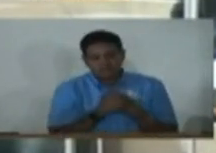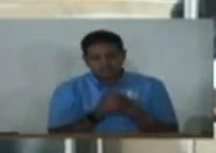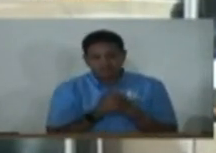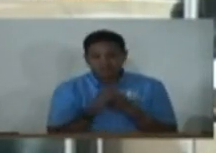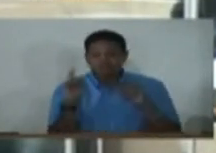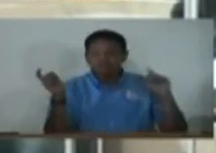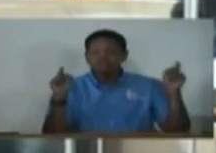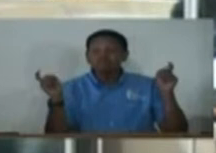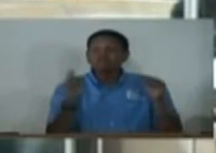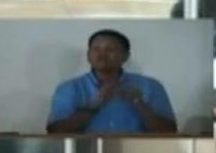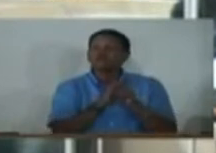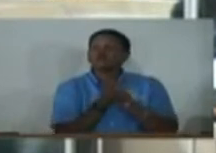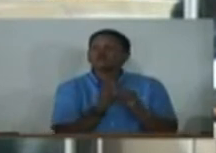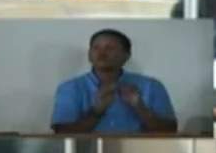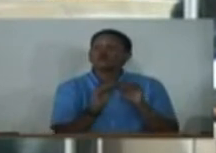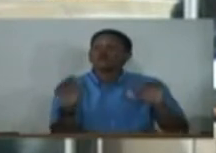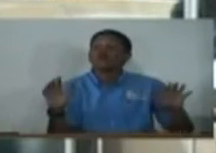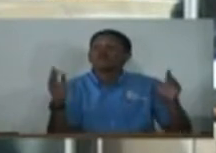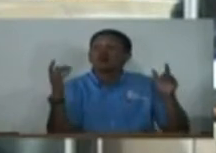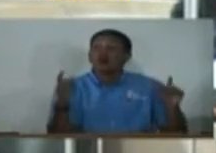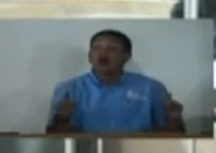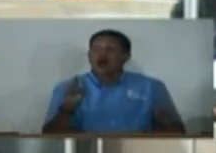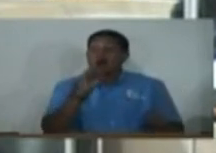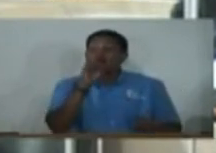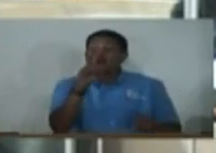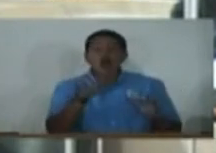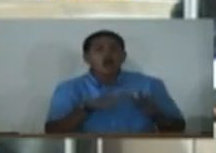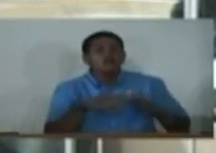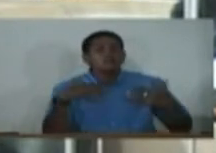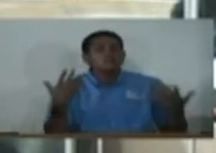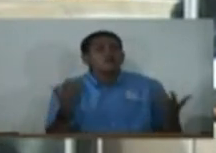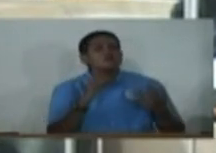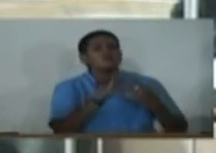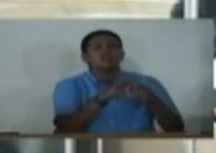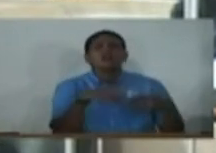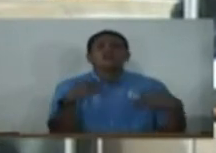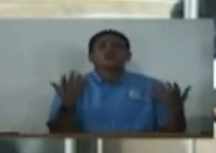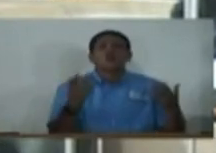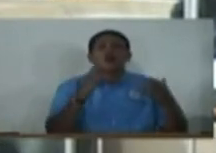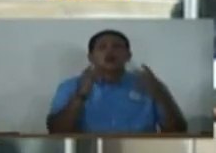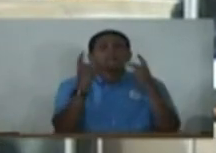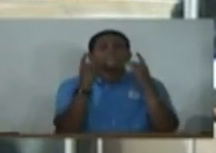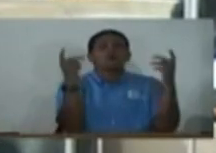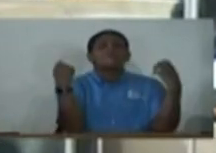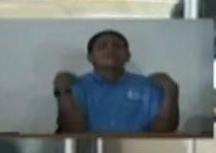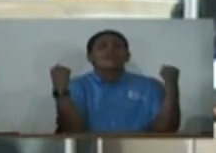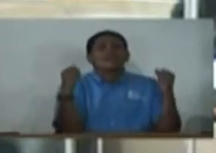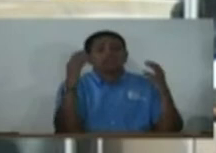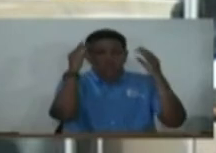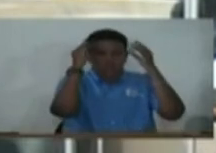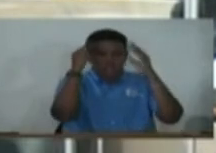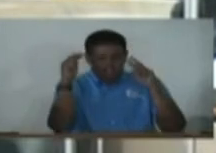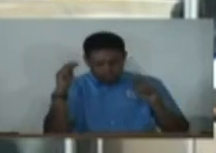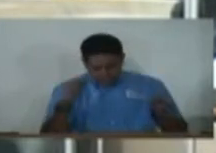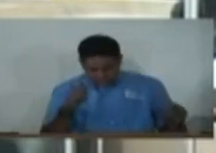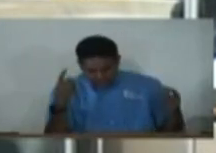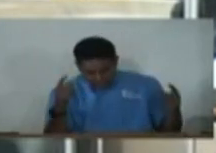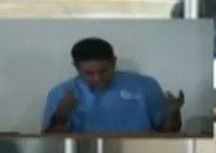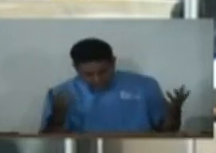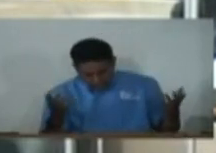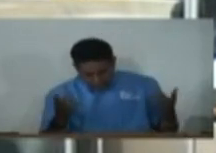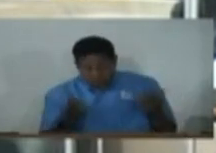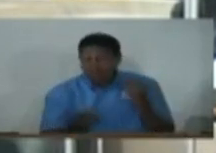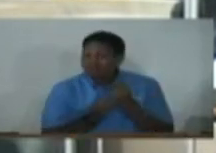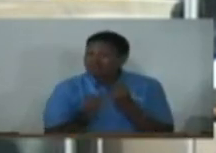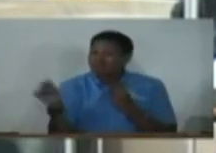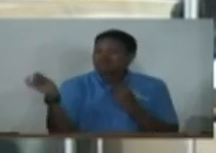pandemic is as much about the public health considerations as it